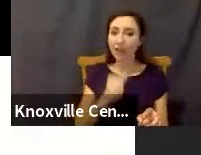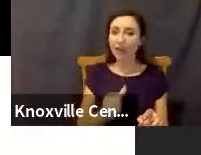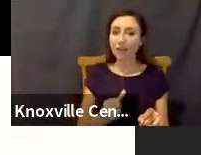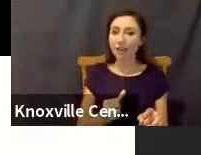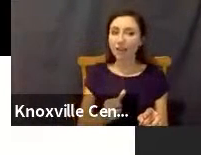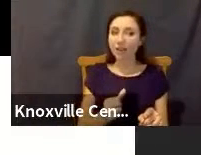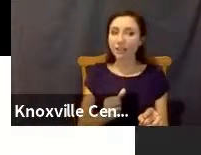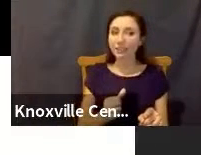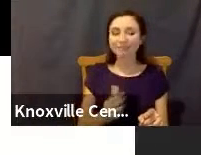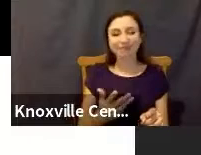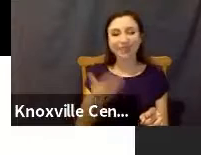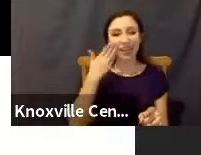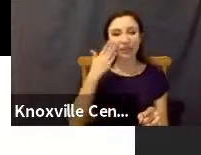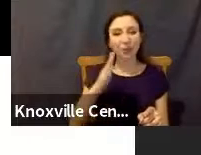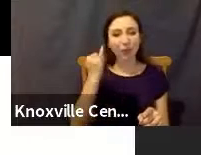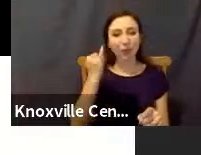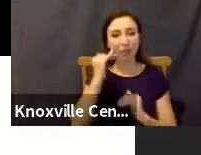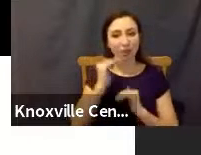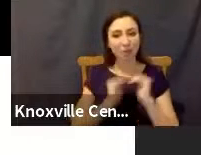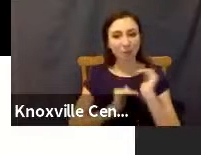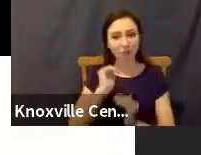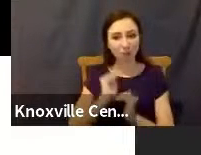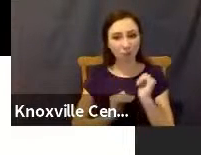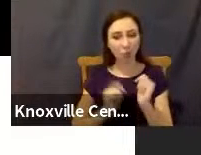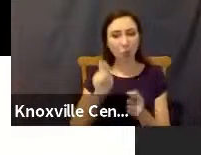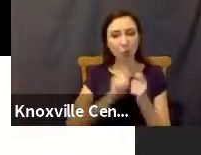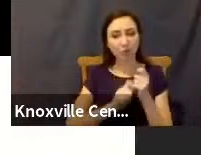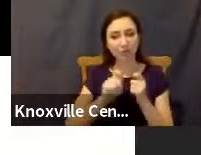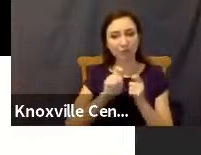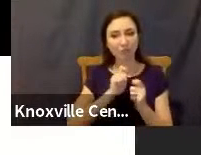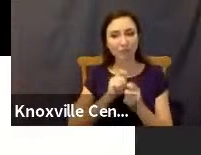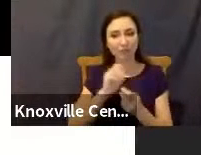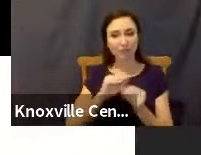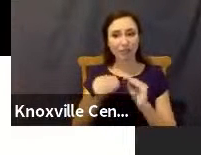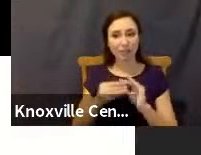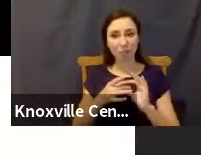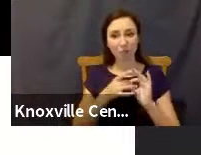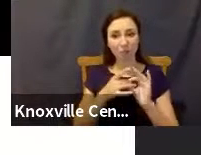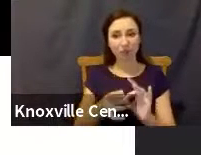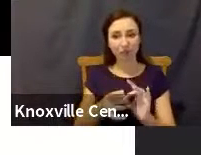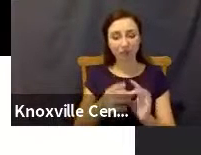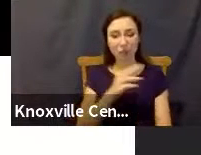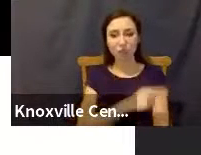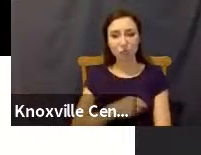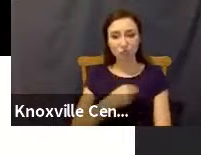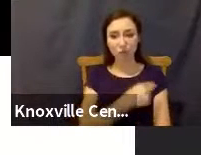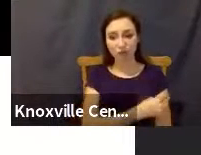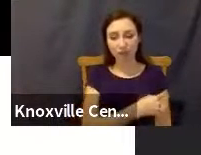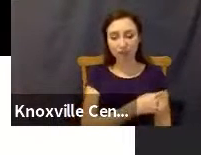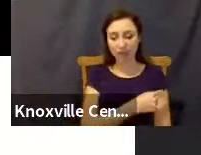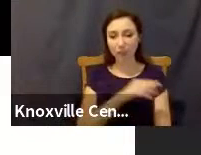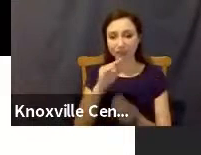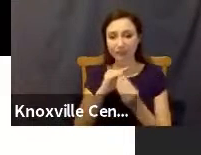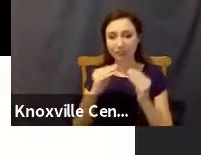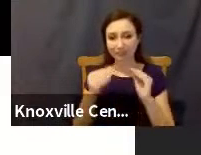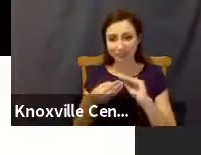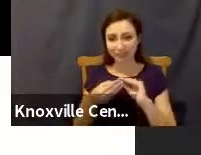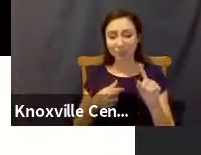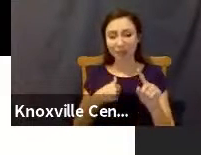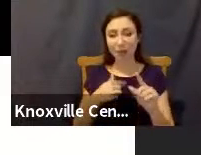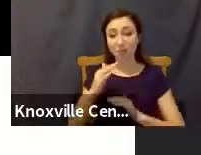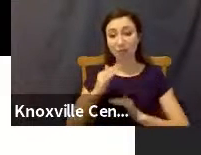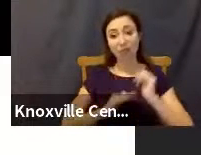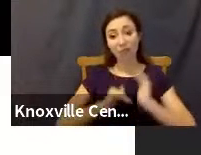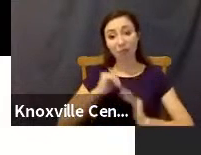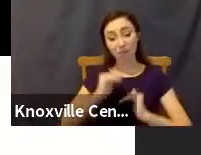how comfortable I am with a specific number related to the hospital census, but I am comfortable after the